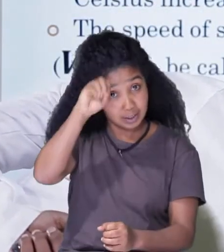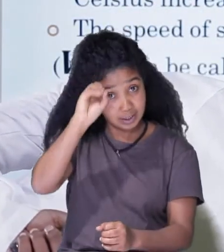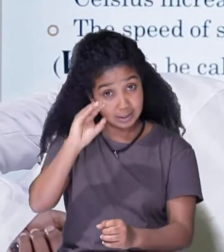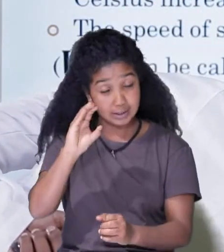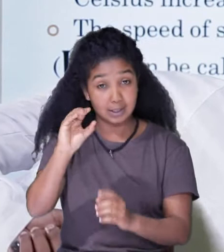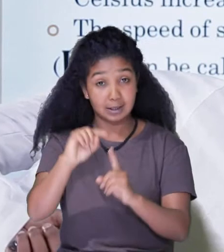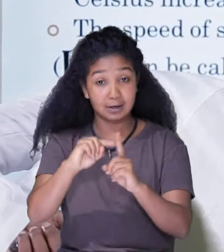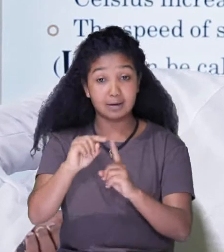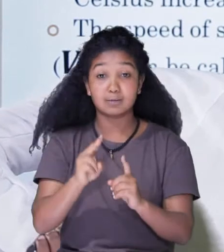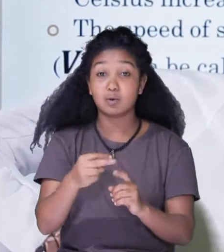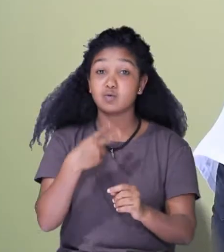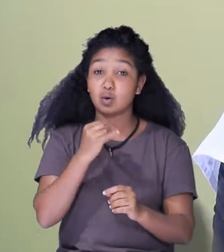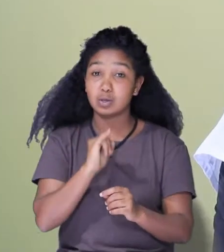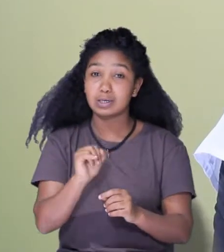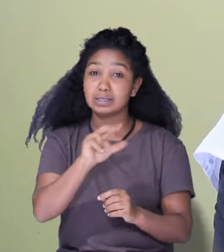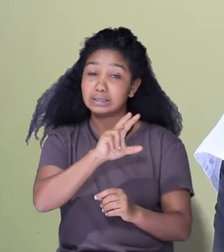the speed of sound is